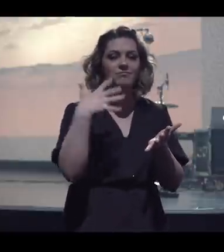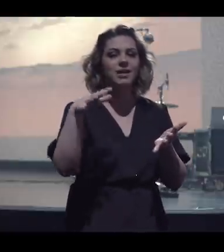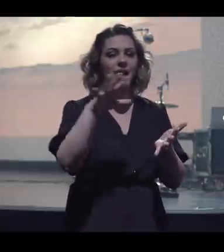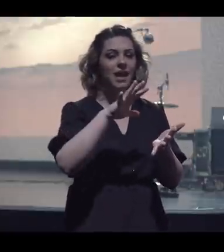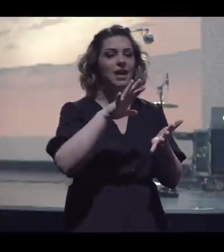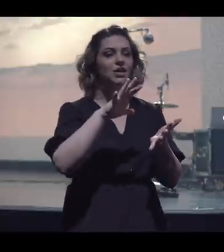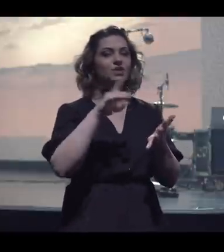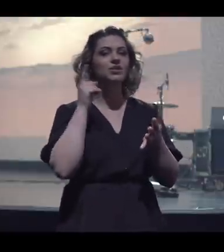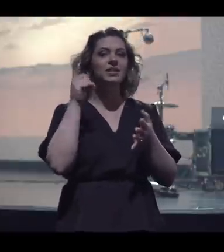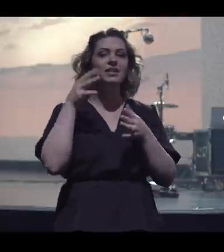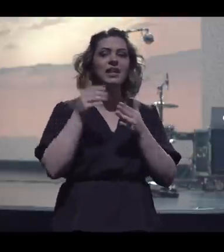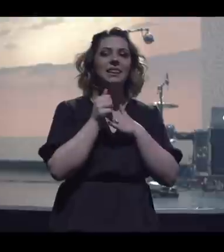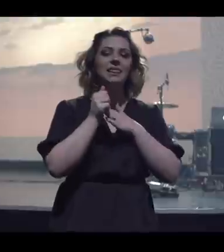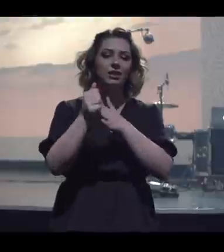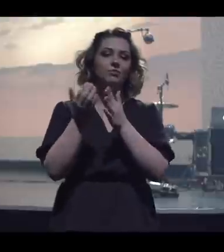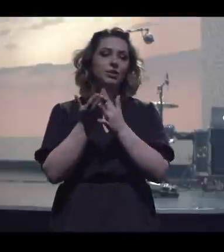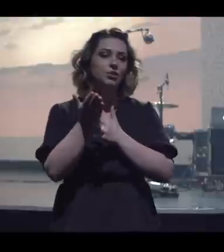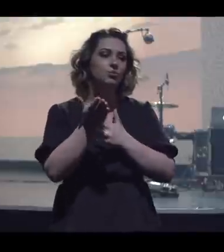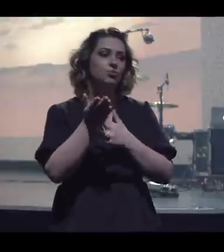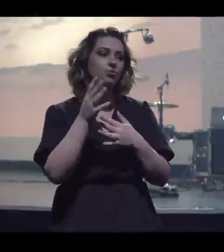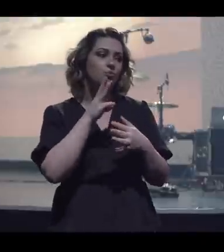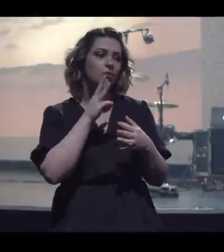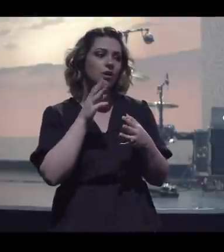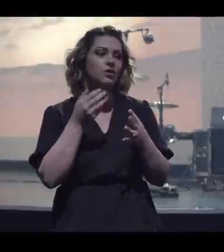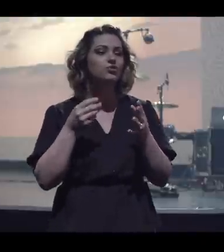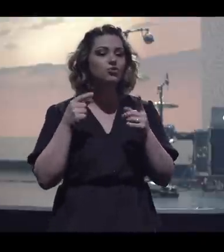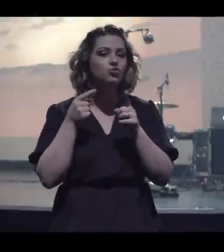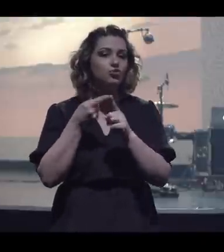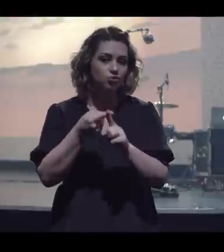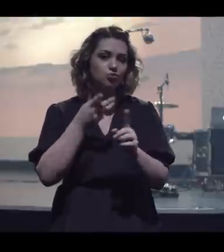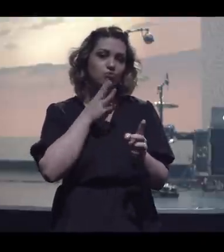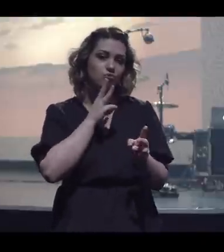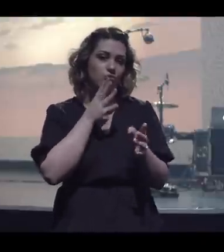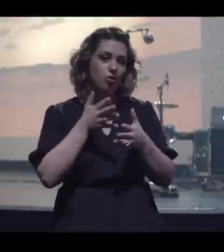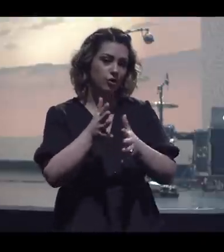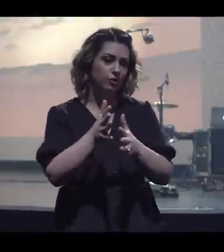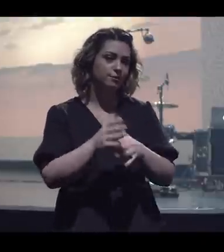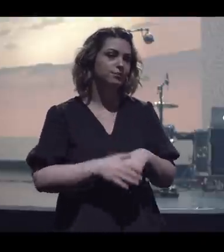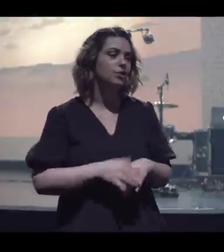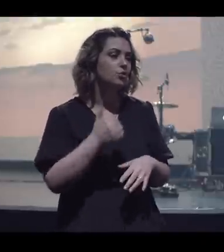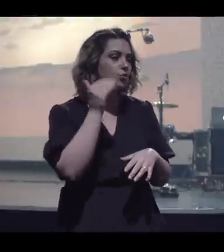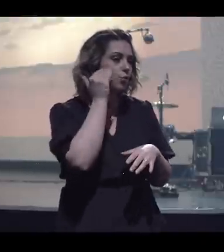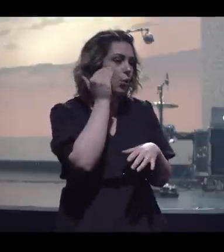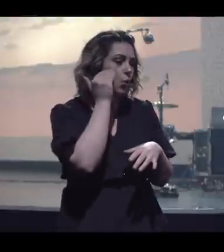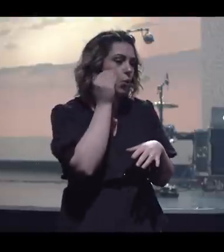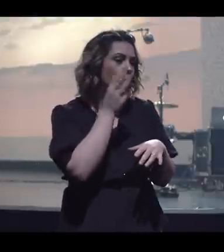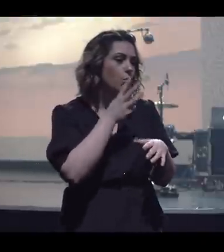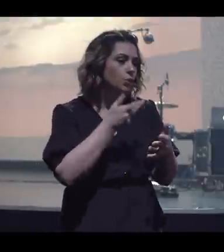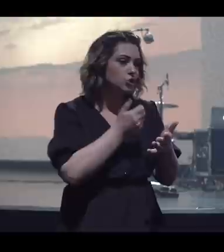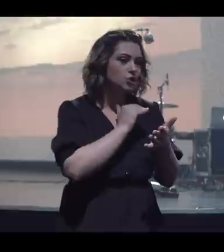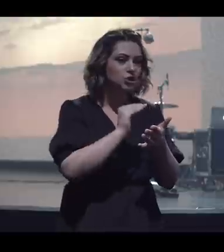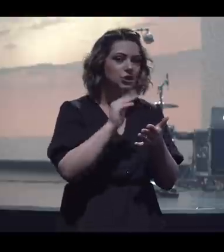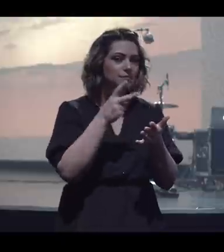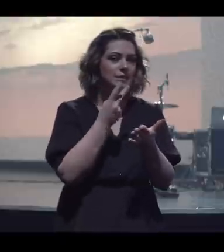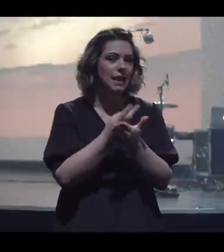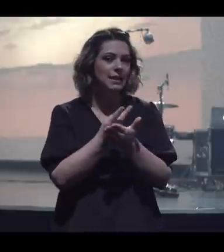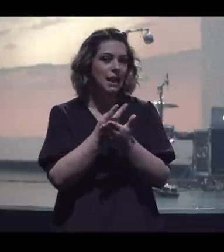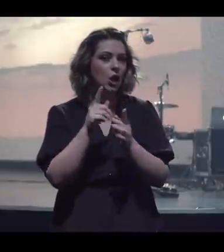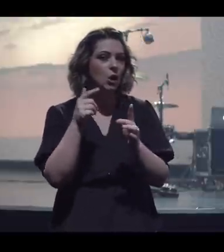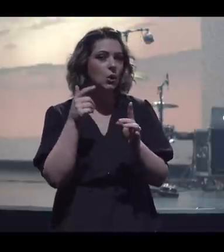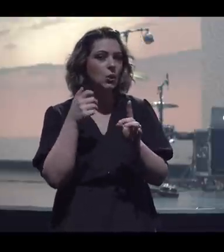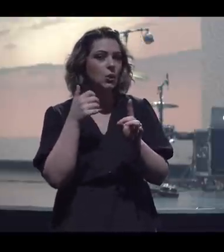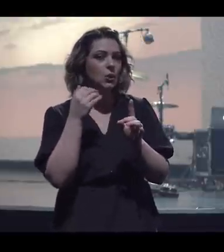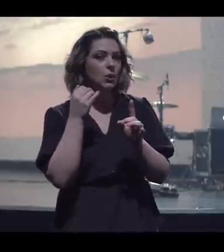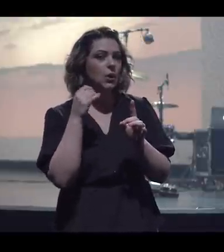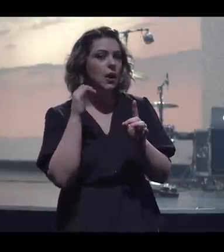know that sheep don't lay down naturally? Unless they're really comfortable. It normally requires a shepherd